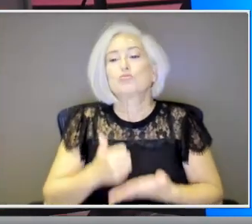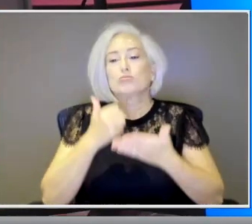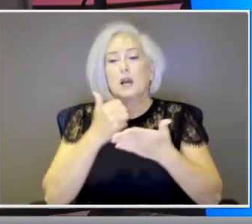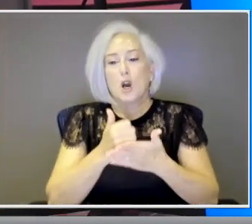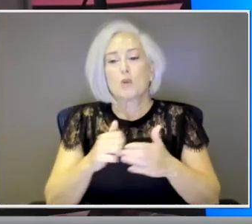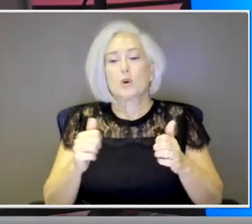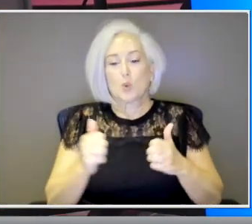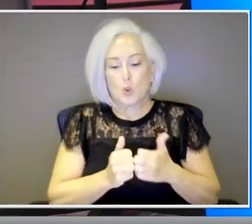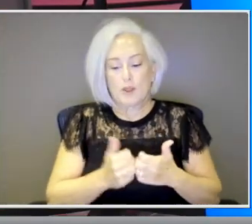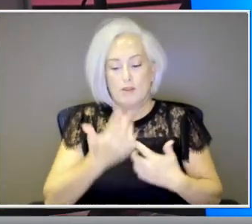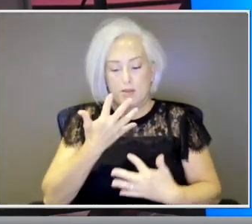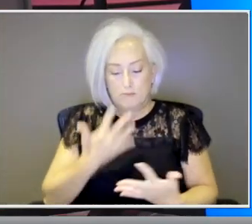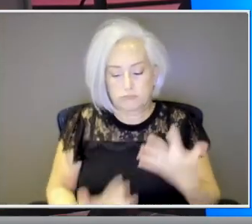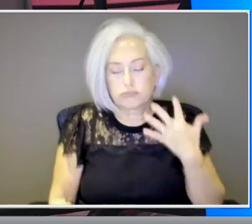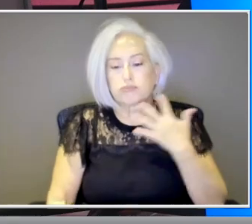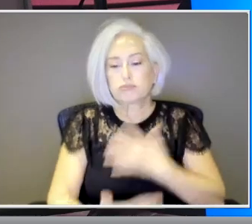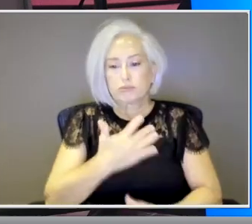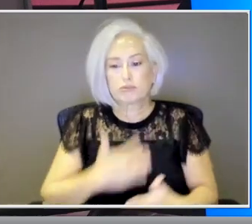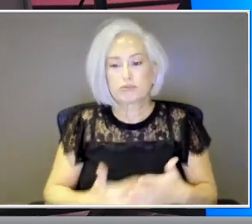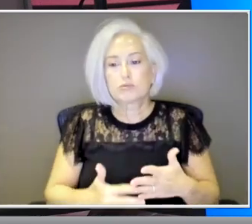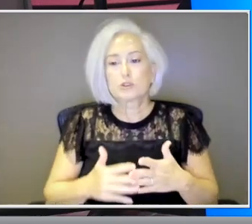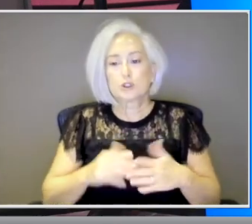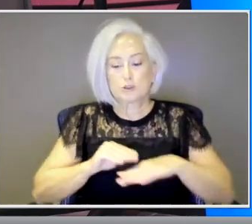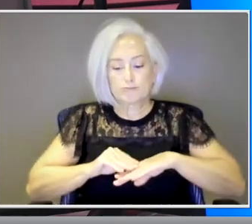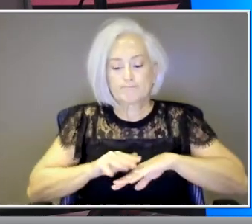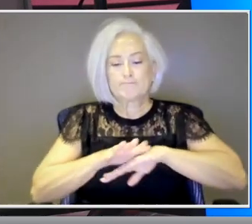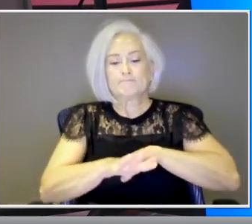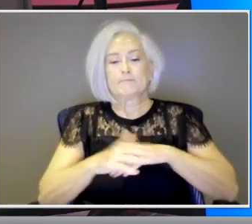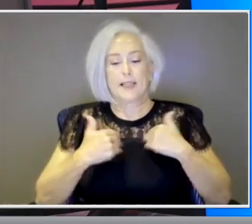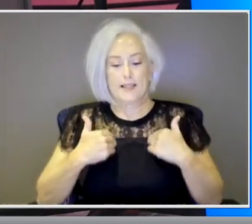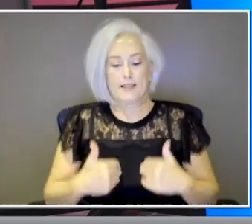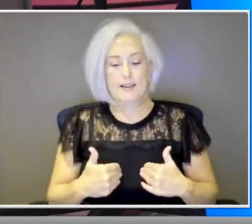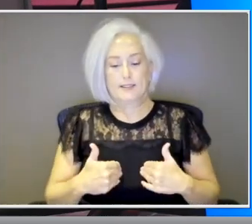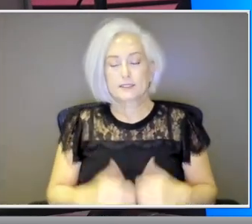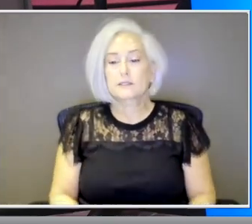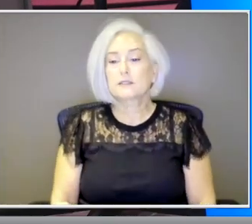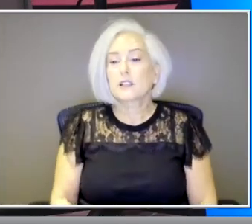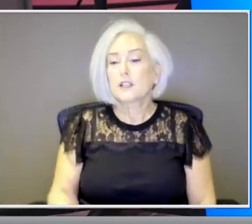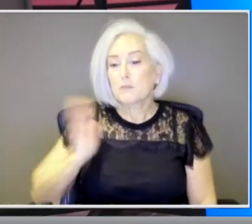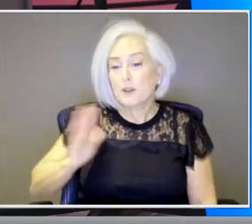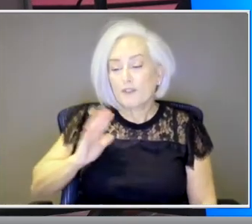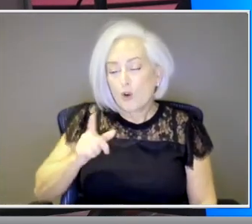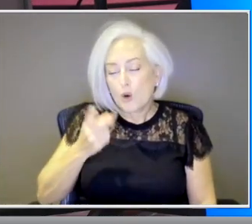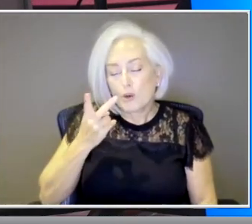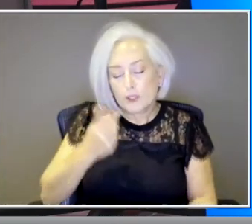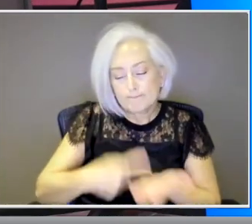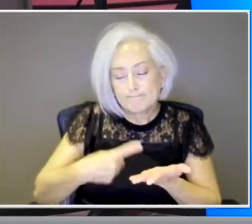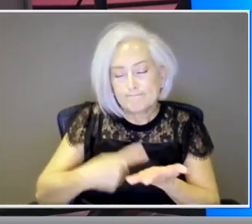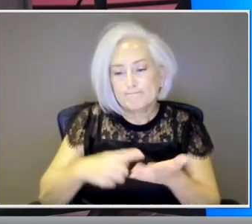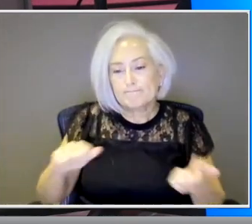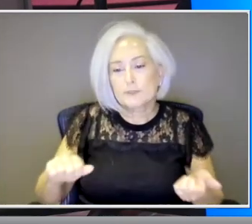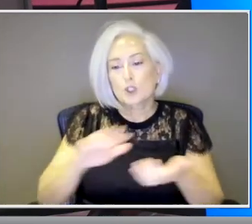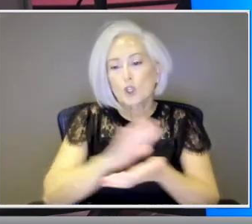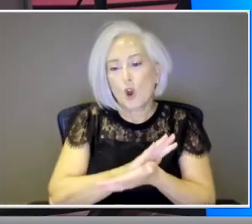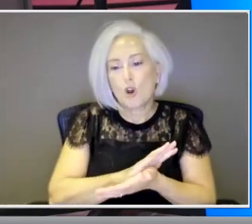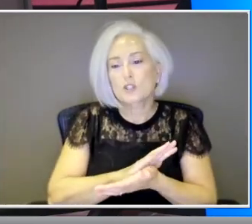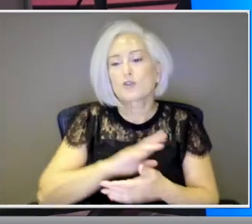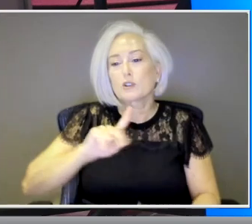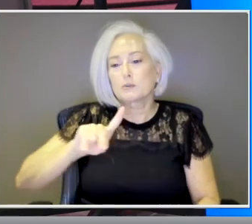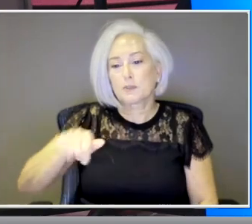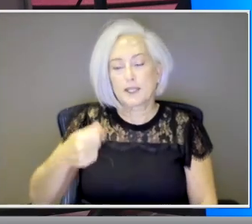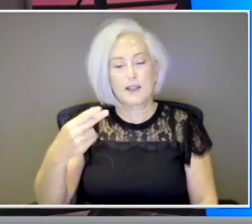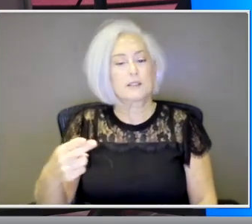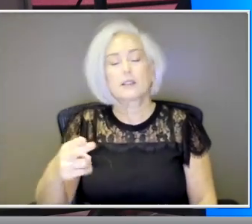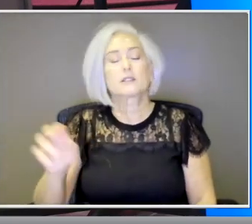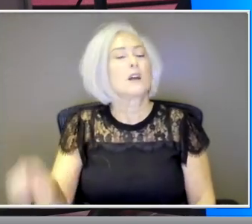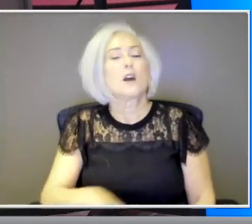talking about earlier was the cause of pulmonary hypertension. In addition to congenital heart disease, what would be another